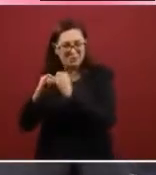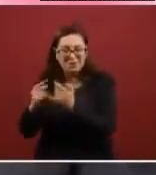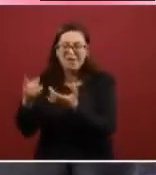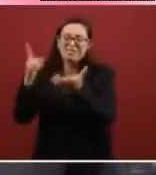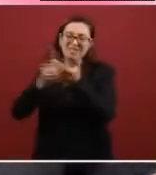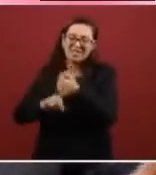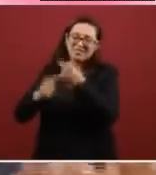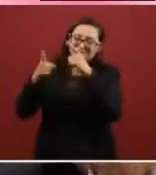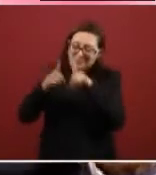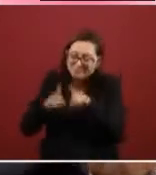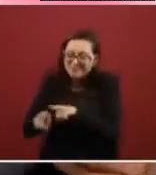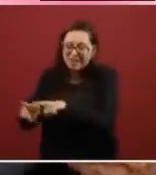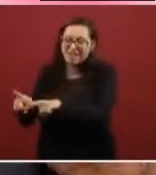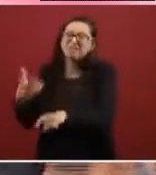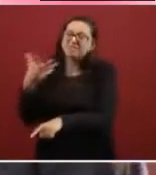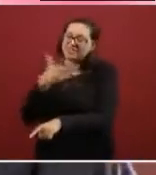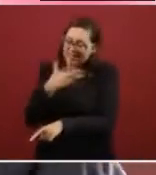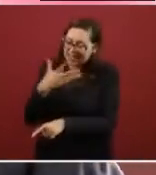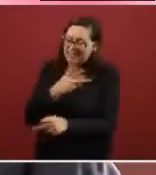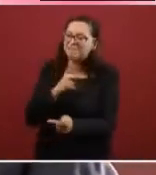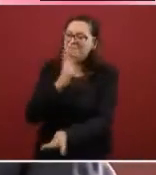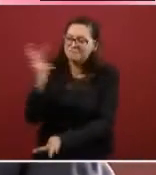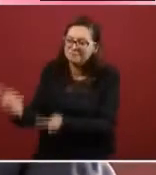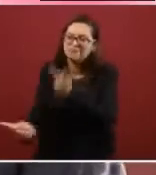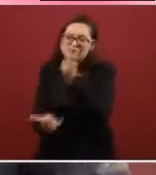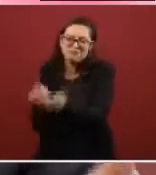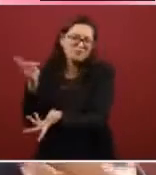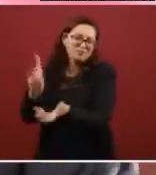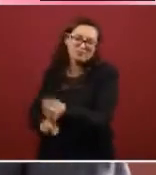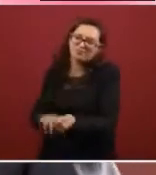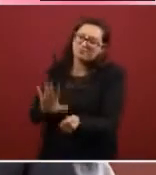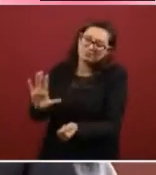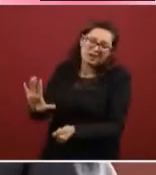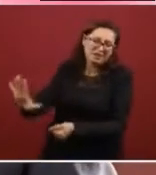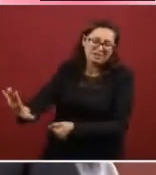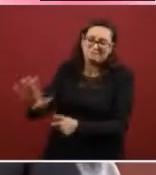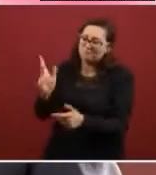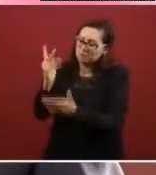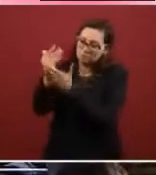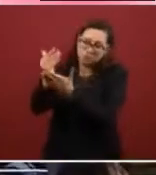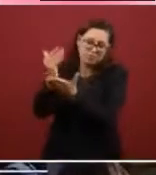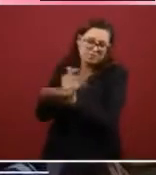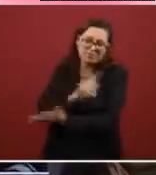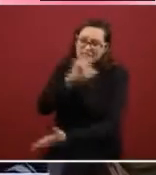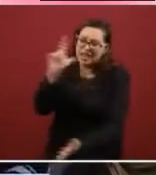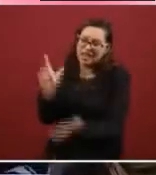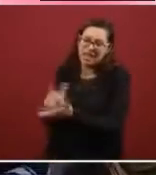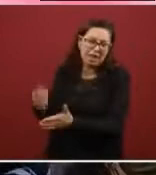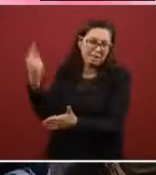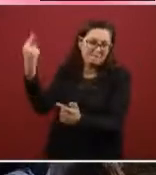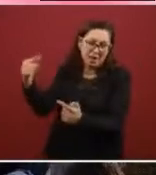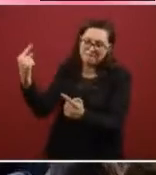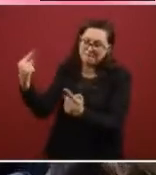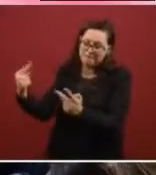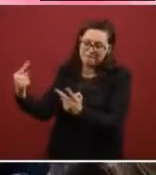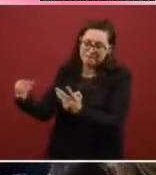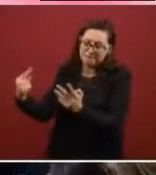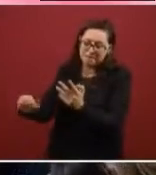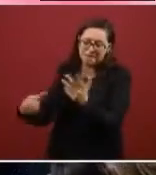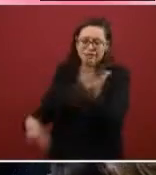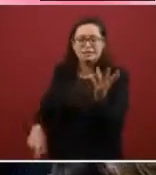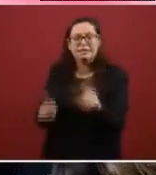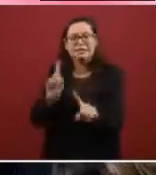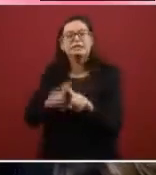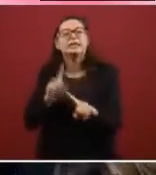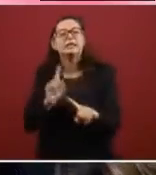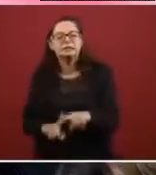the communities regarding the protocol que nos exigen, that is demanded of us. El Instituto de